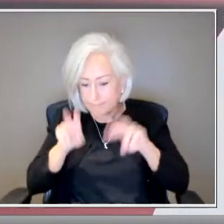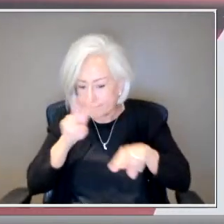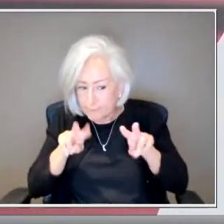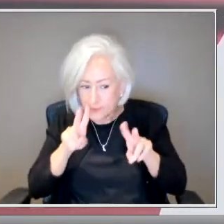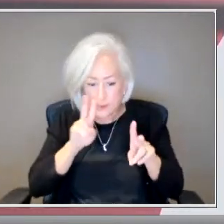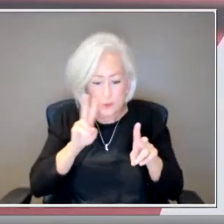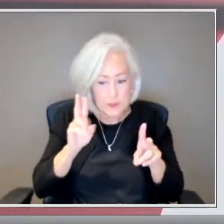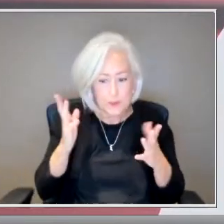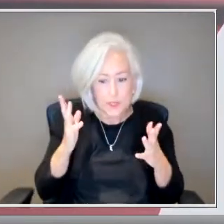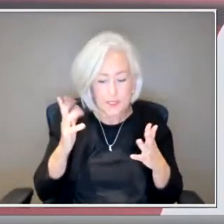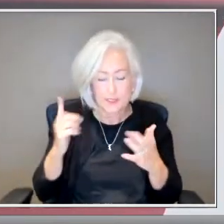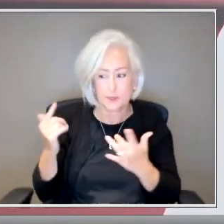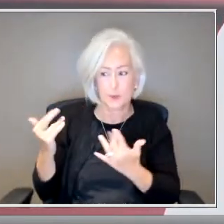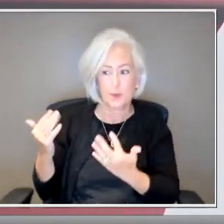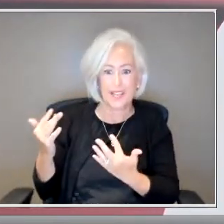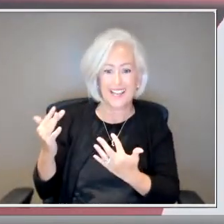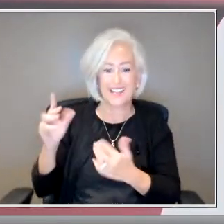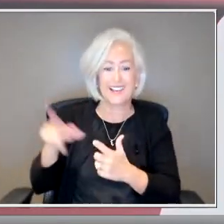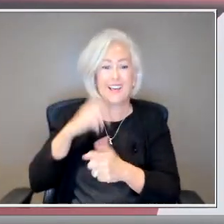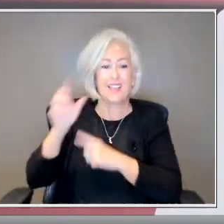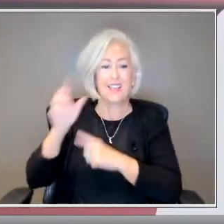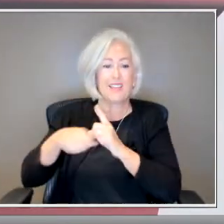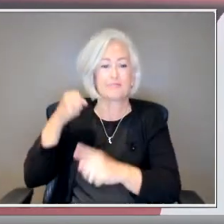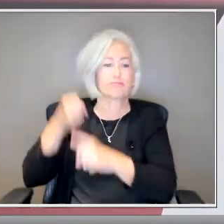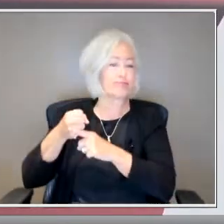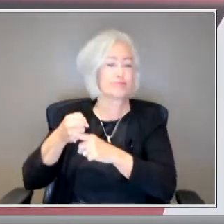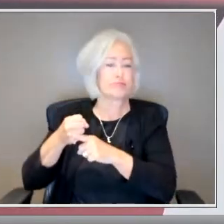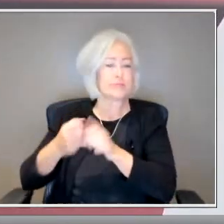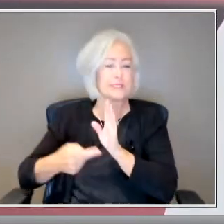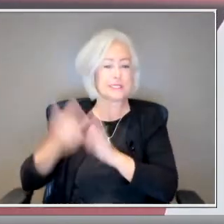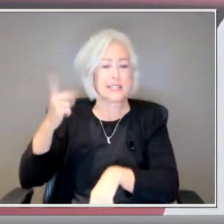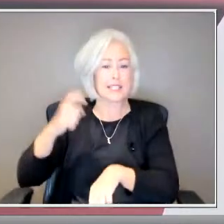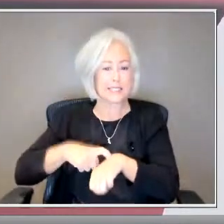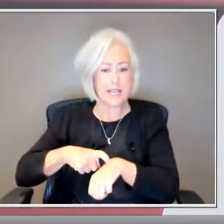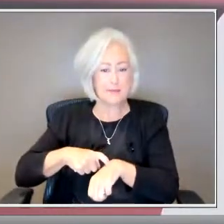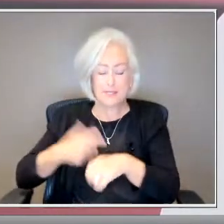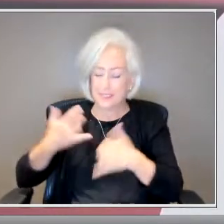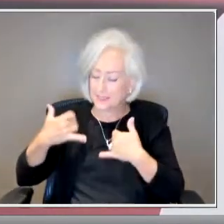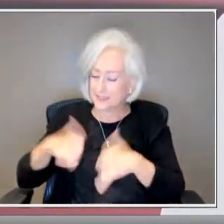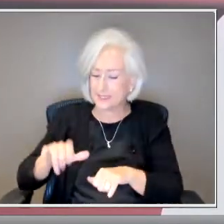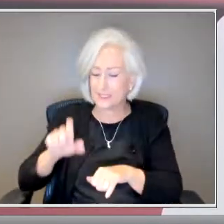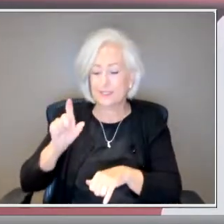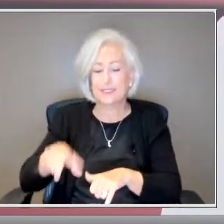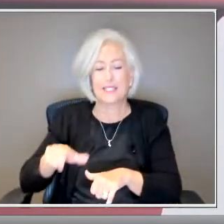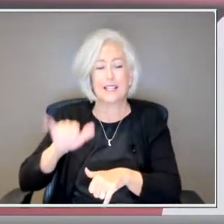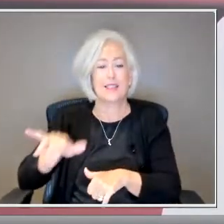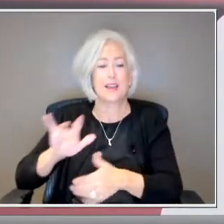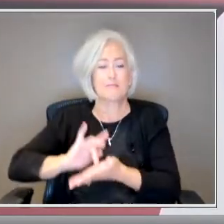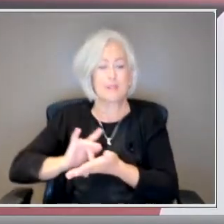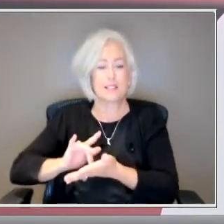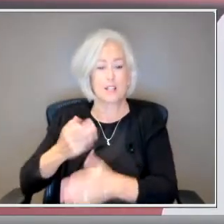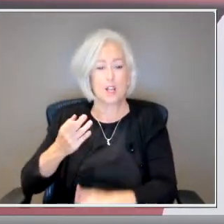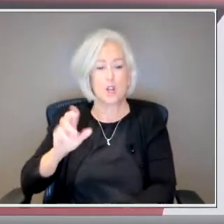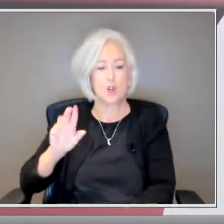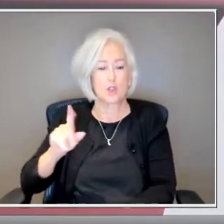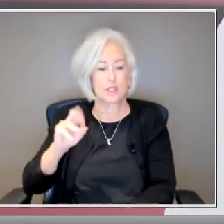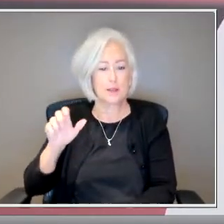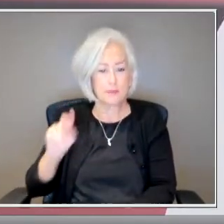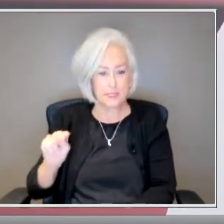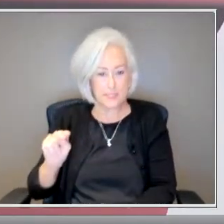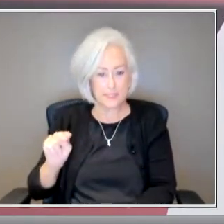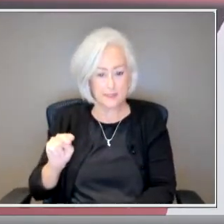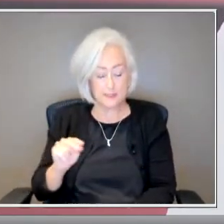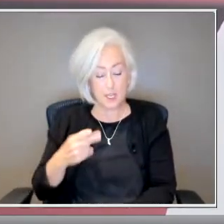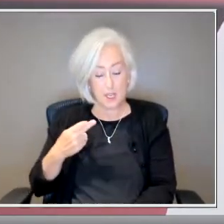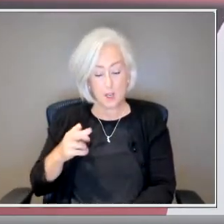and then it came back and still needed Herceptin, and the marker, this HER2 marker, is an indication of a